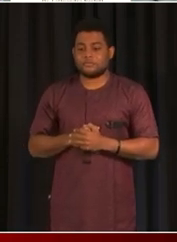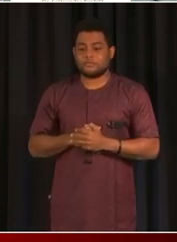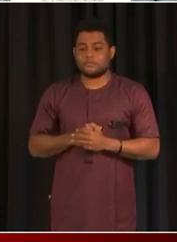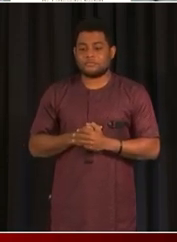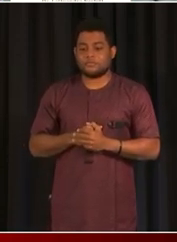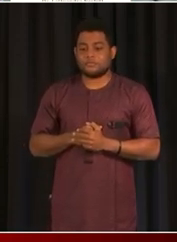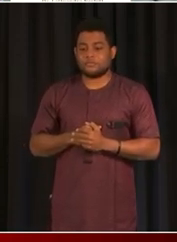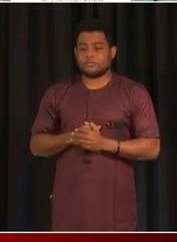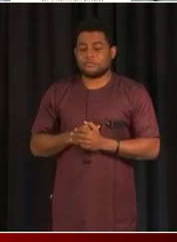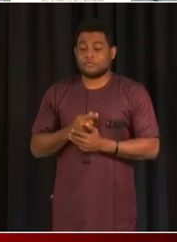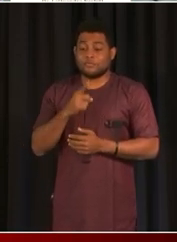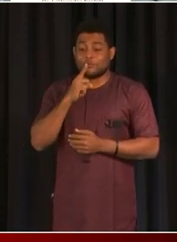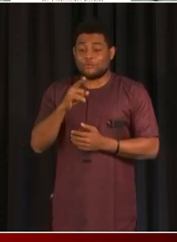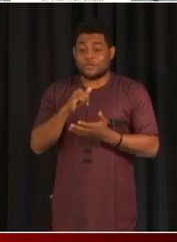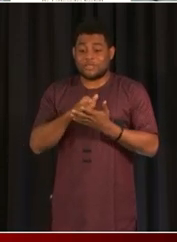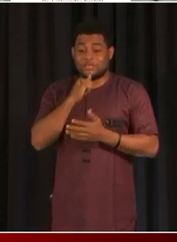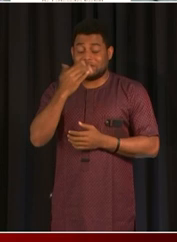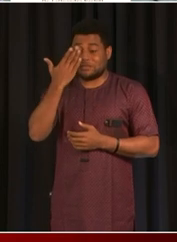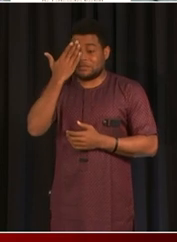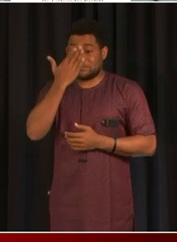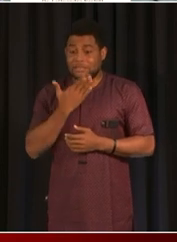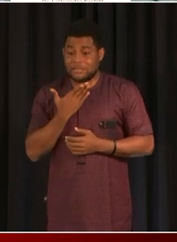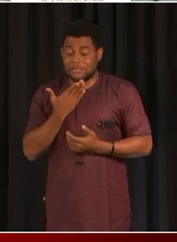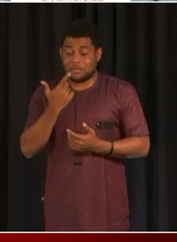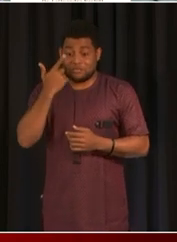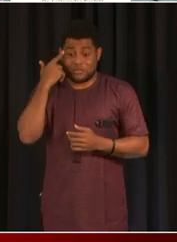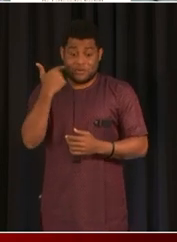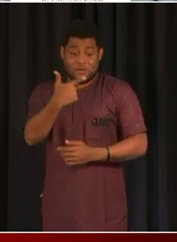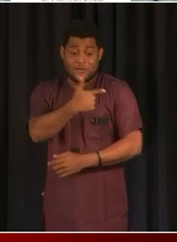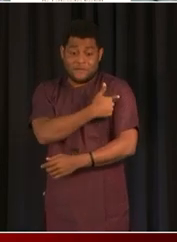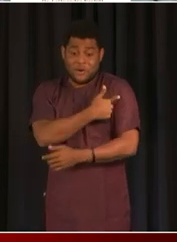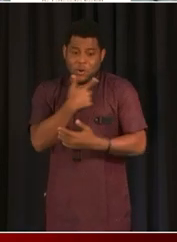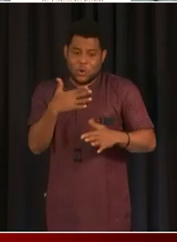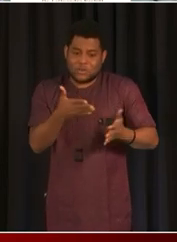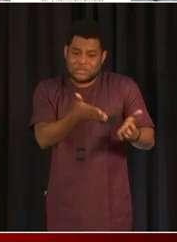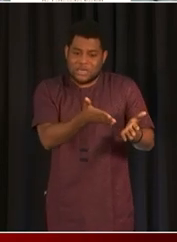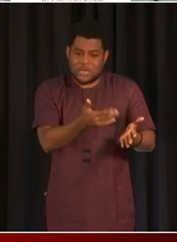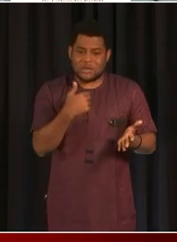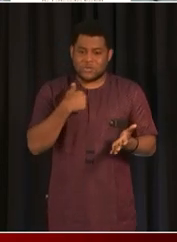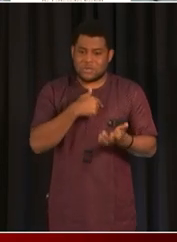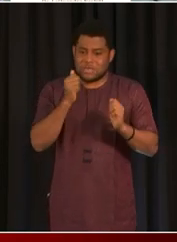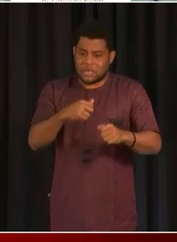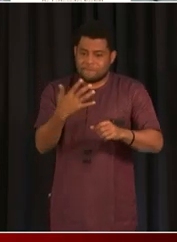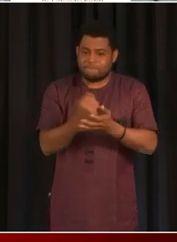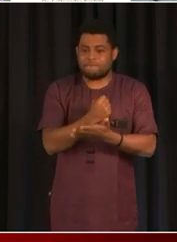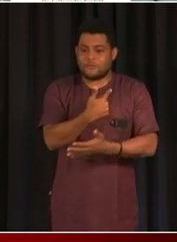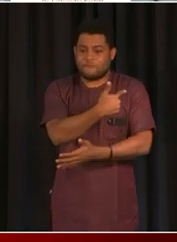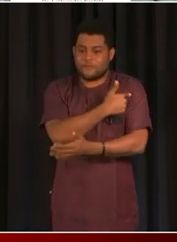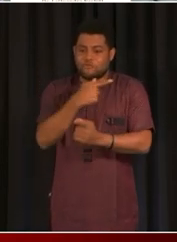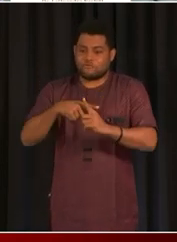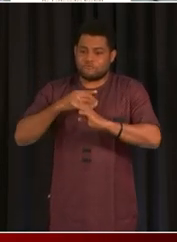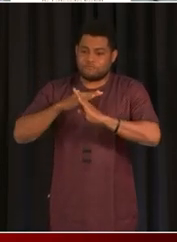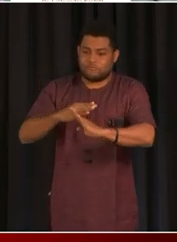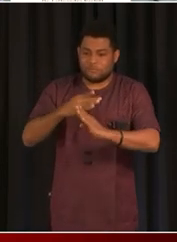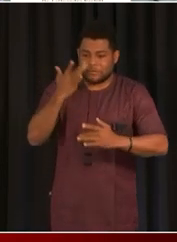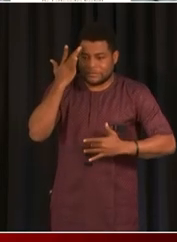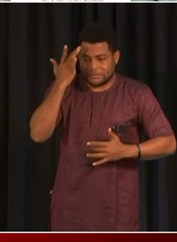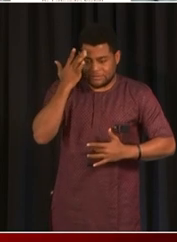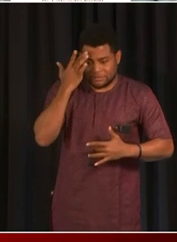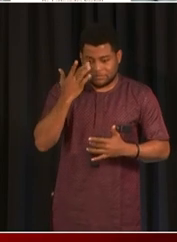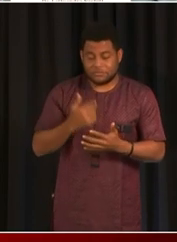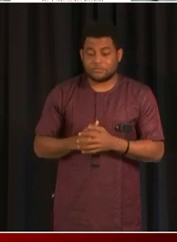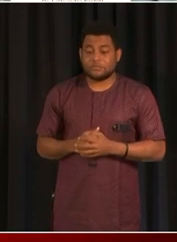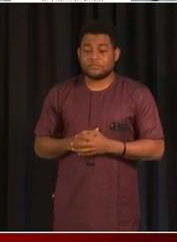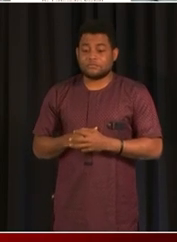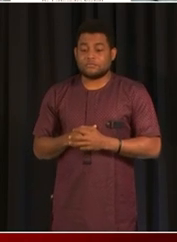available that can prevent new cases as well as hospitalizations and deaths. Next, you'll see we